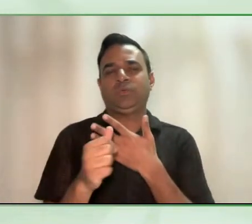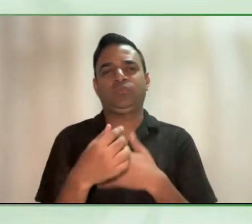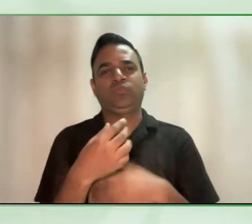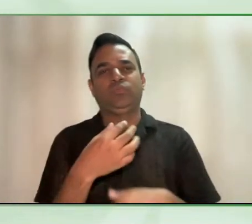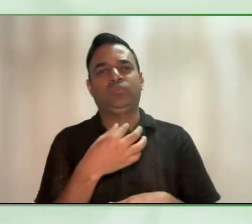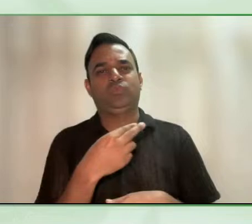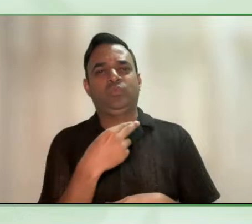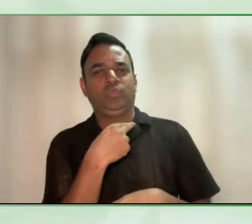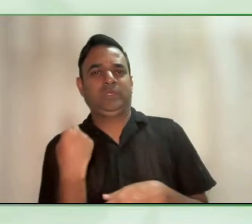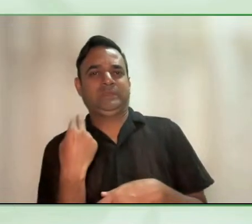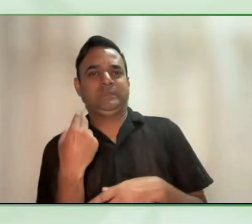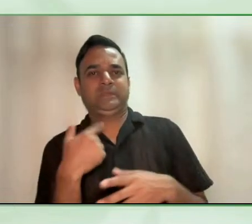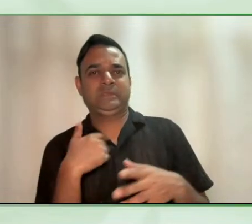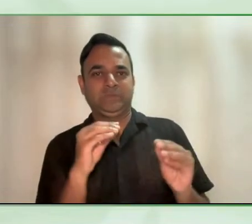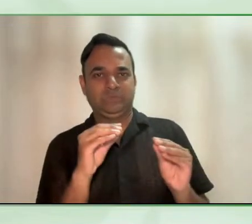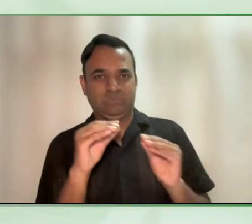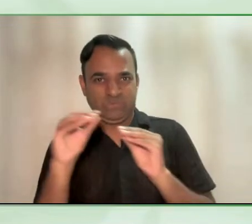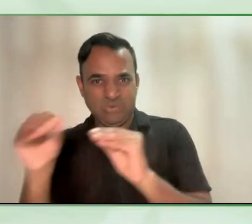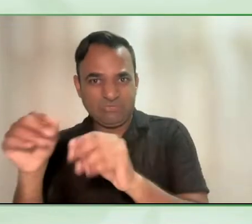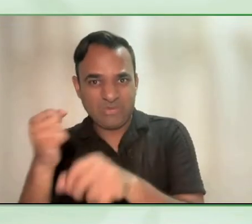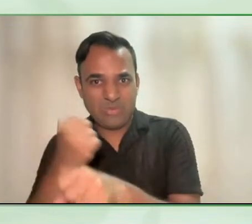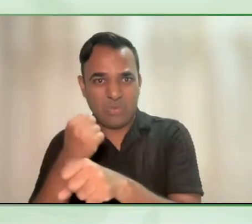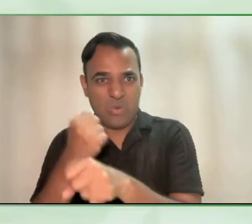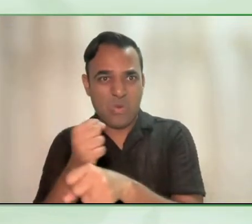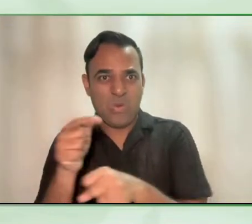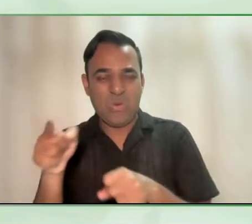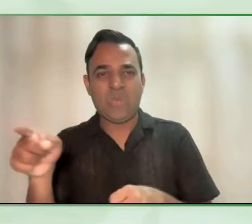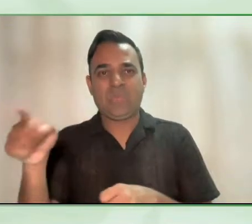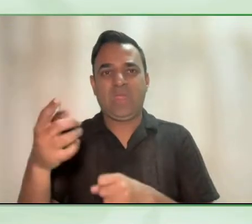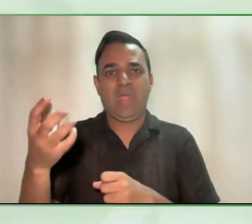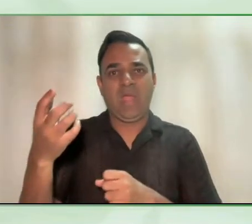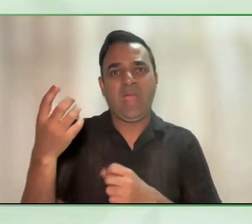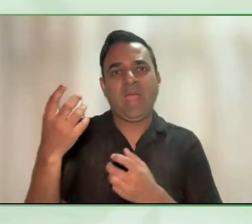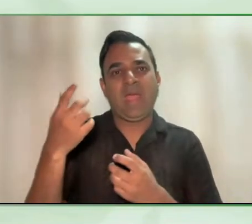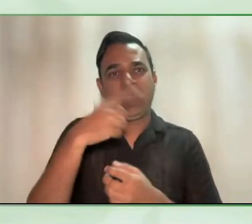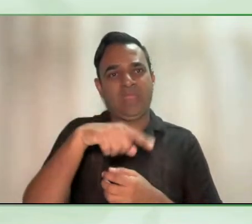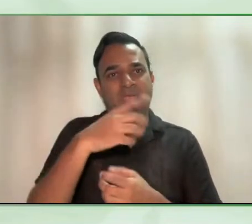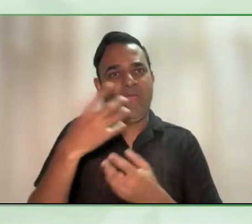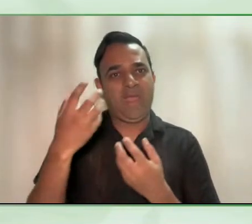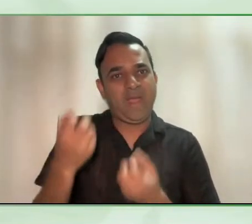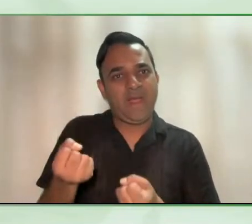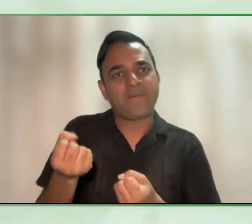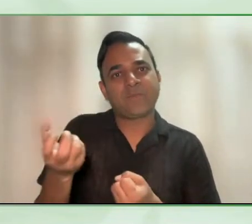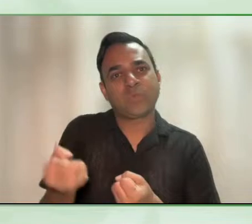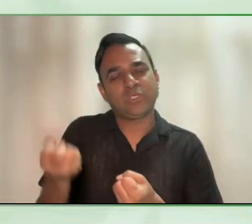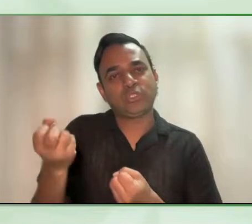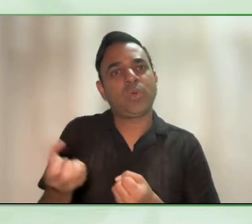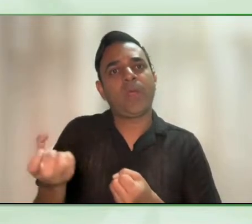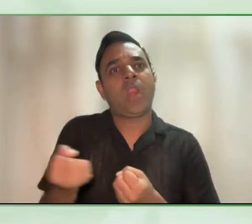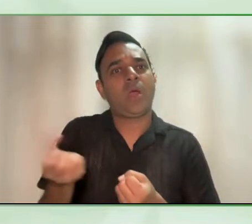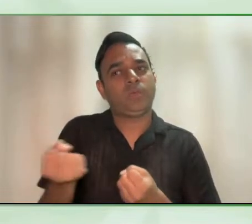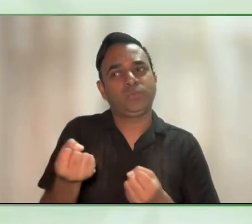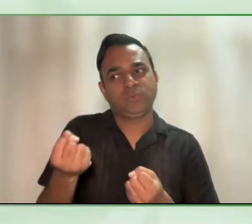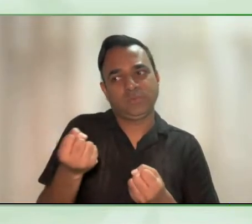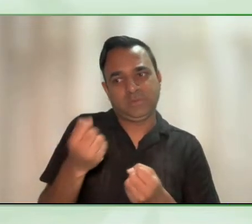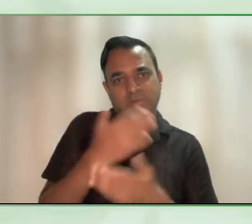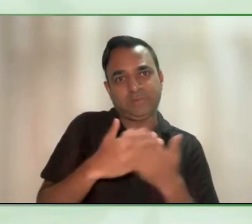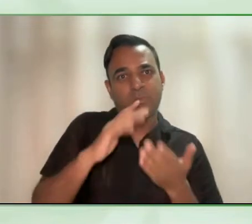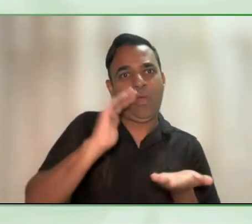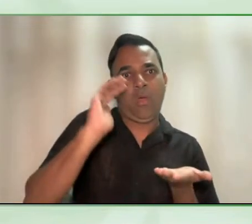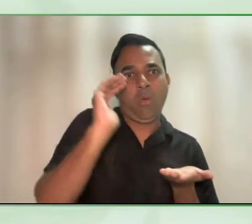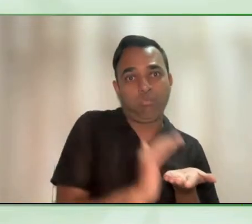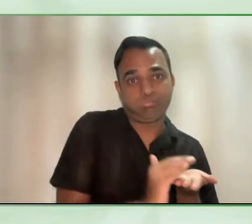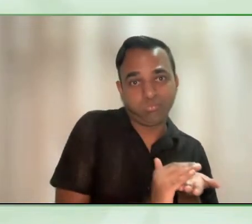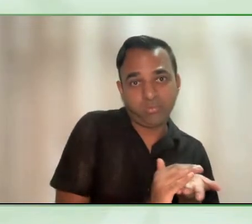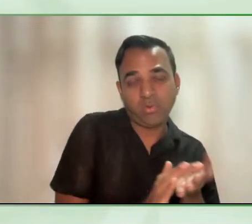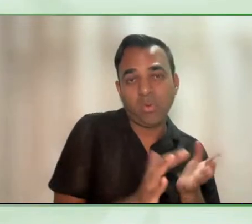choice, but also have the support of these kind of social protections that allow people to